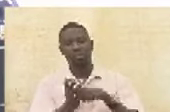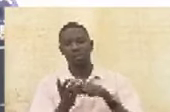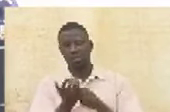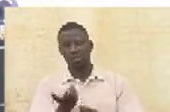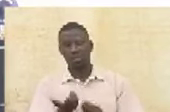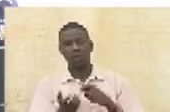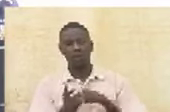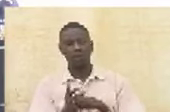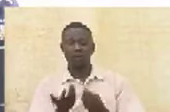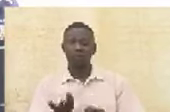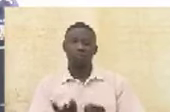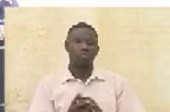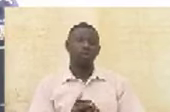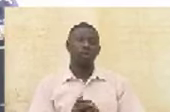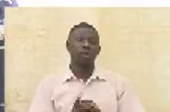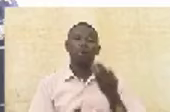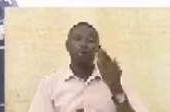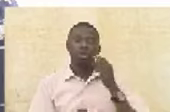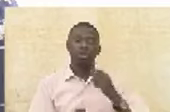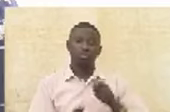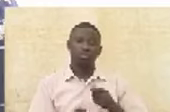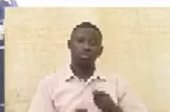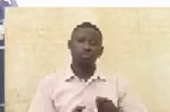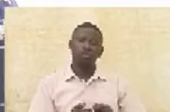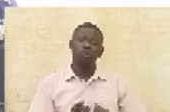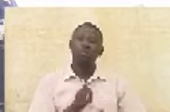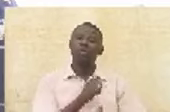granite. When you returned it,